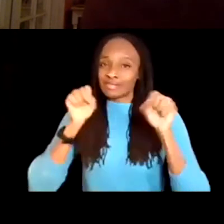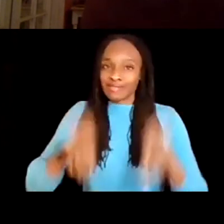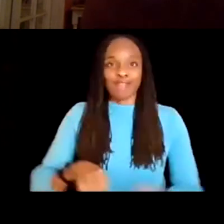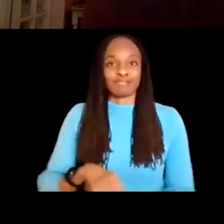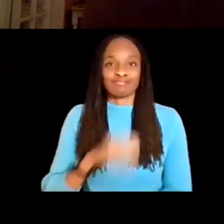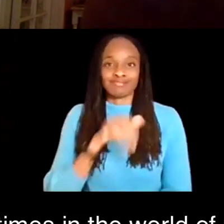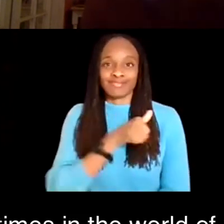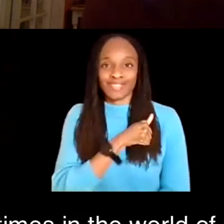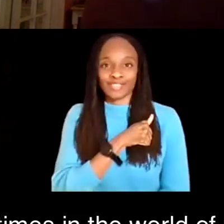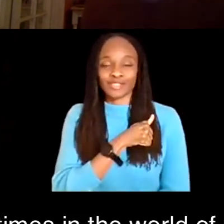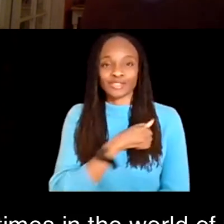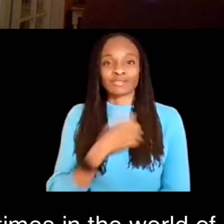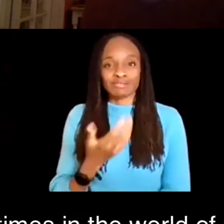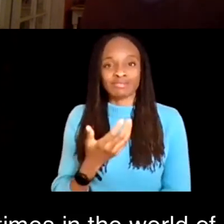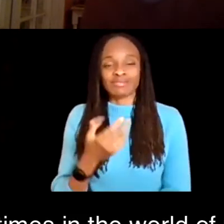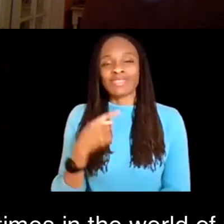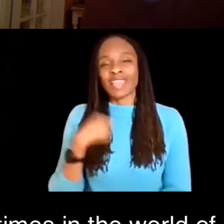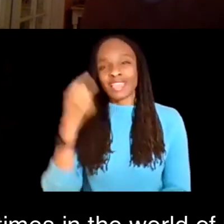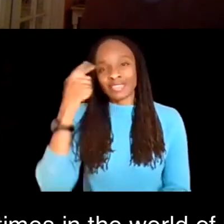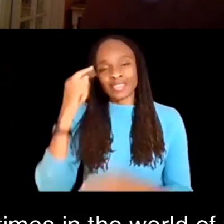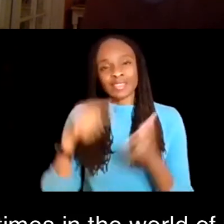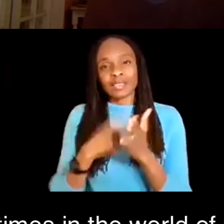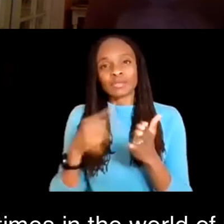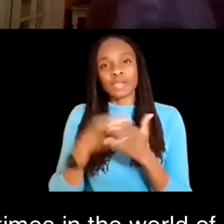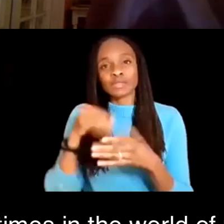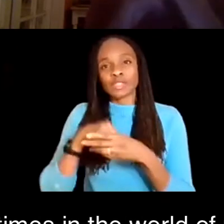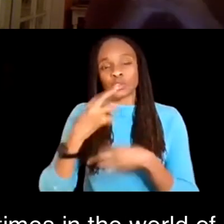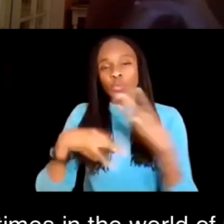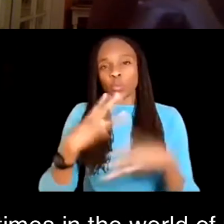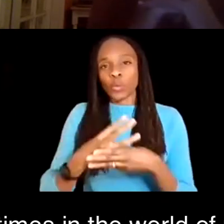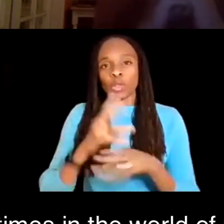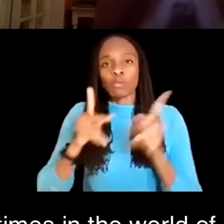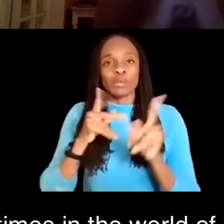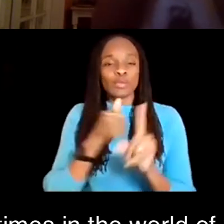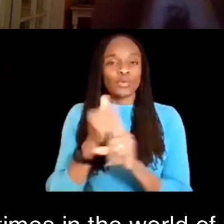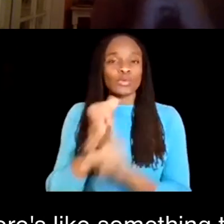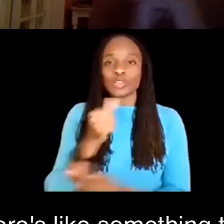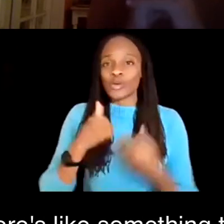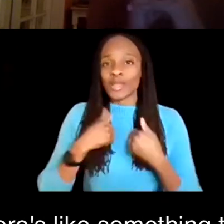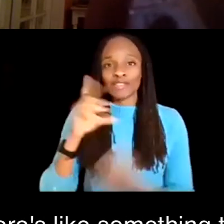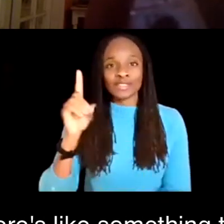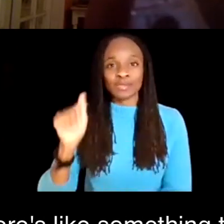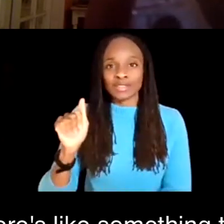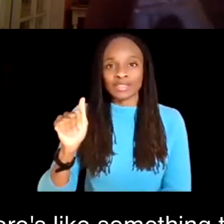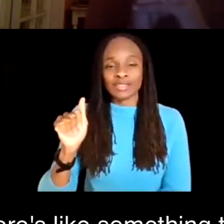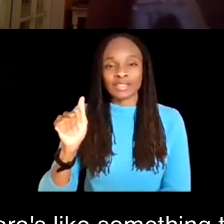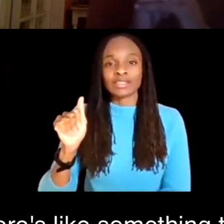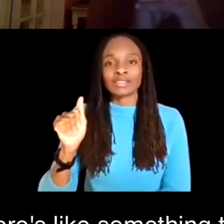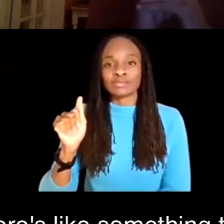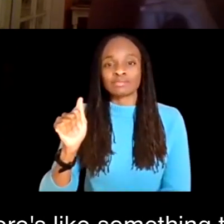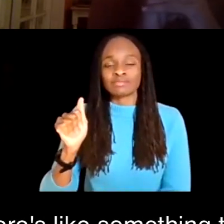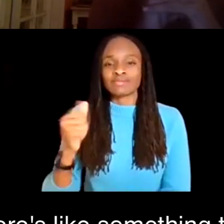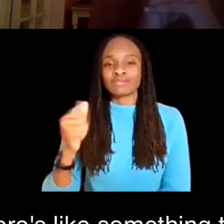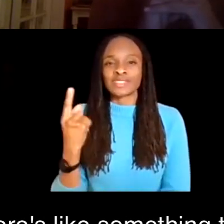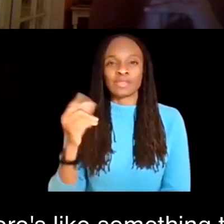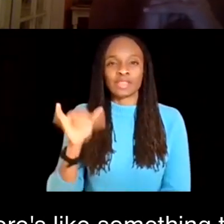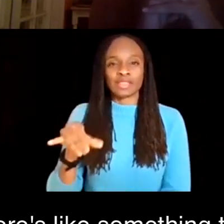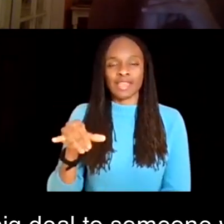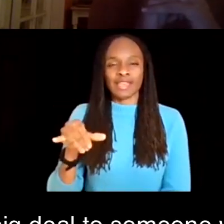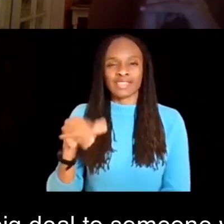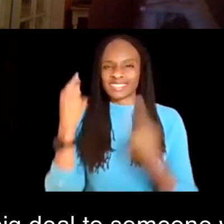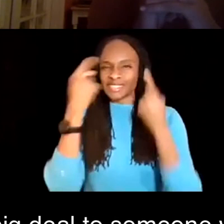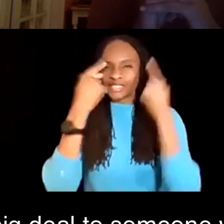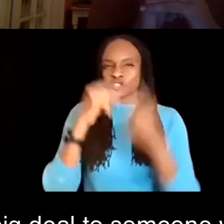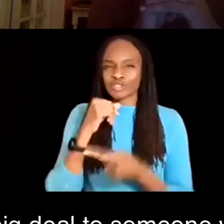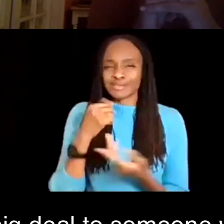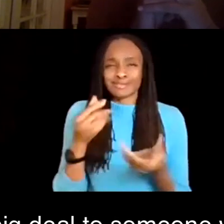think sometimes in the world of people who don't have disability, there's like a something that would be considered just not a